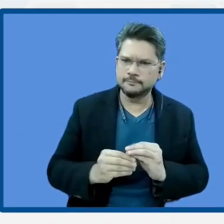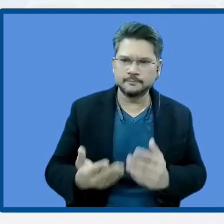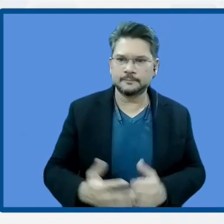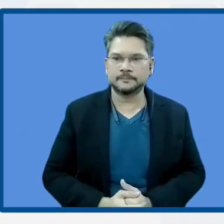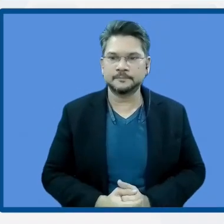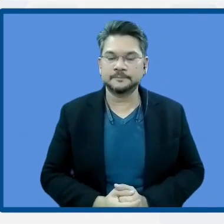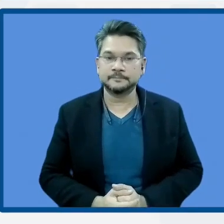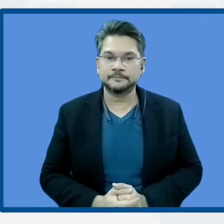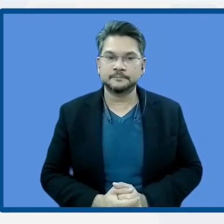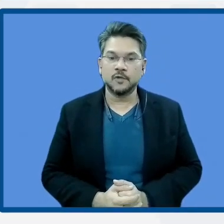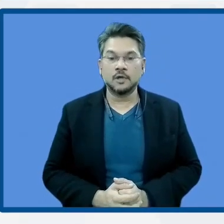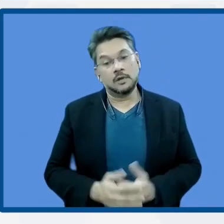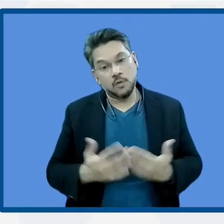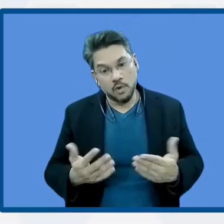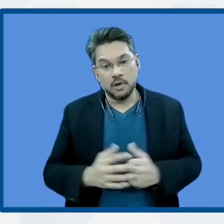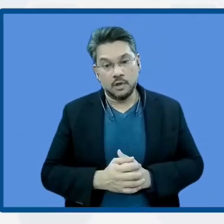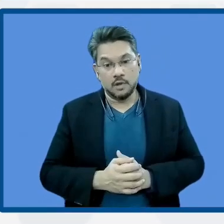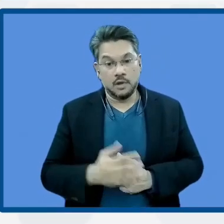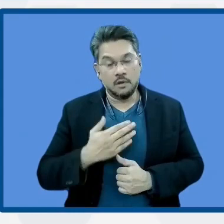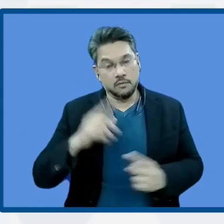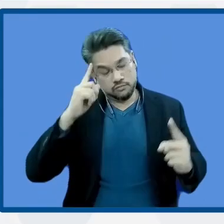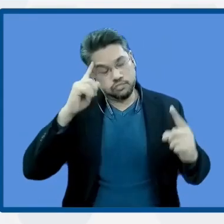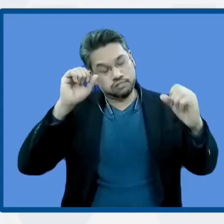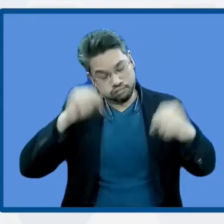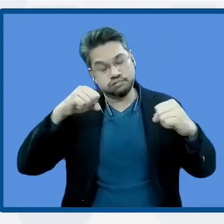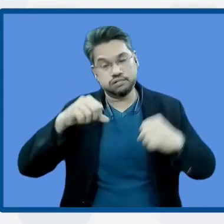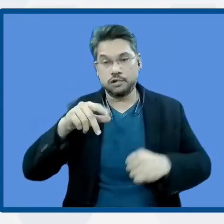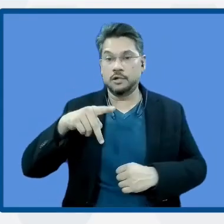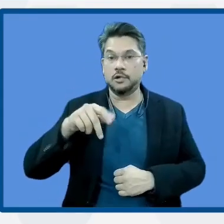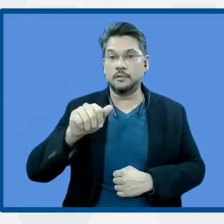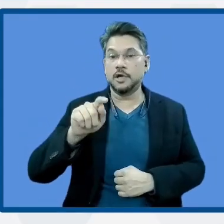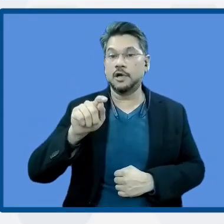question? Well, I totally agree with what Patricia mentioned,